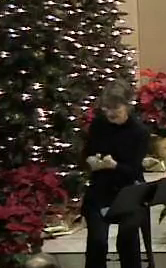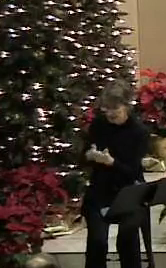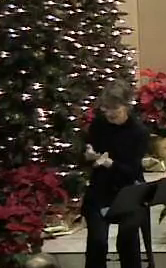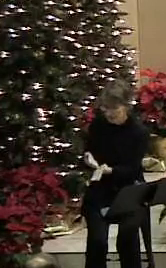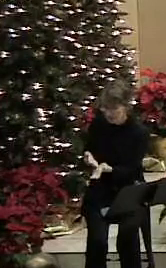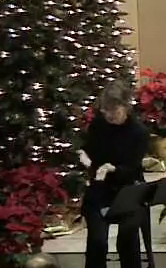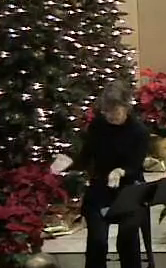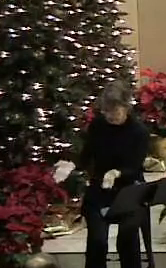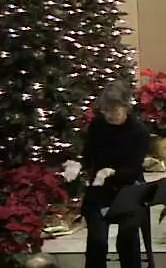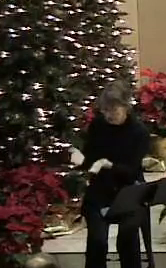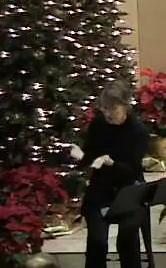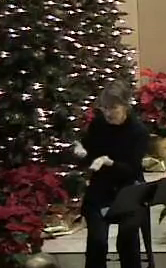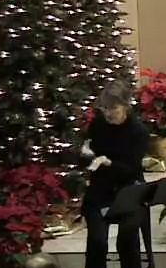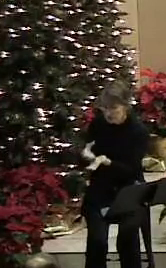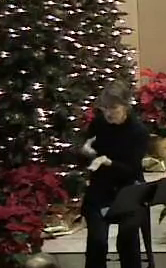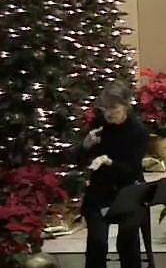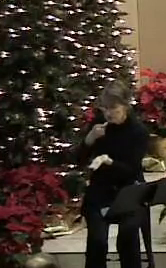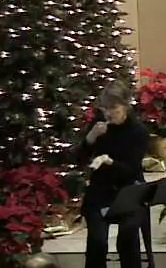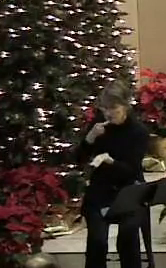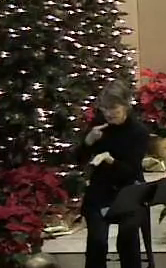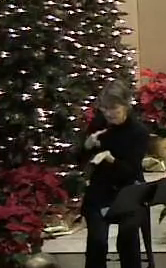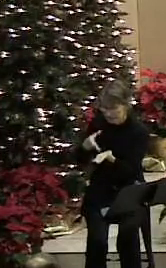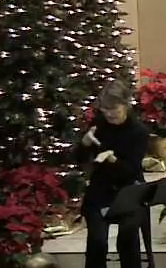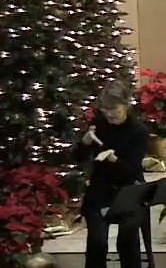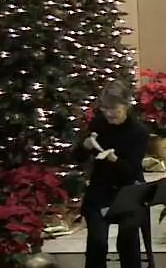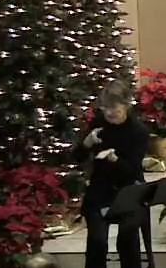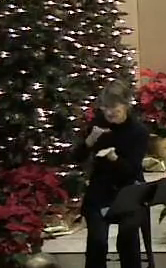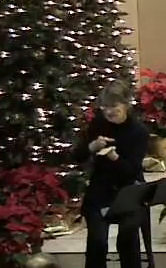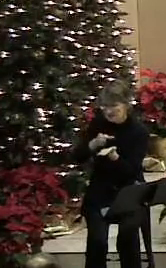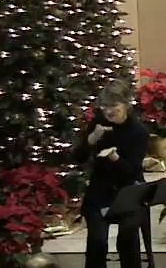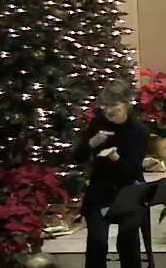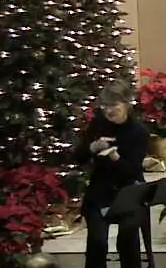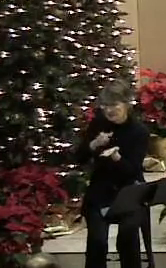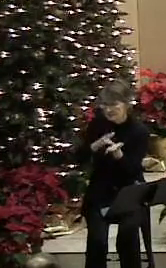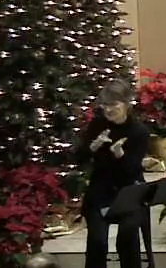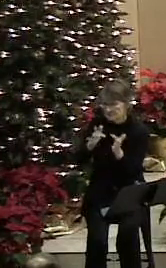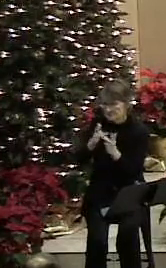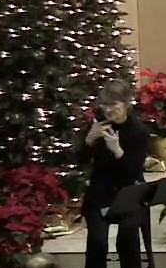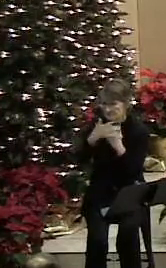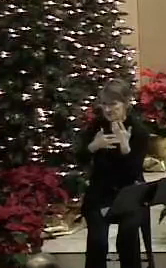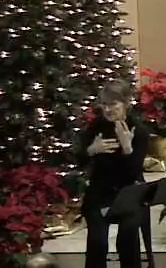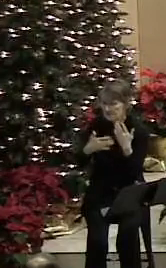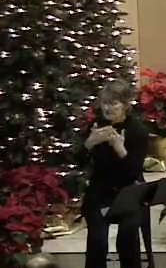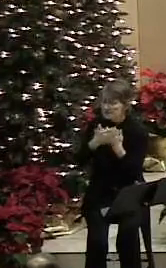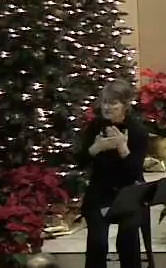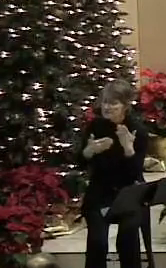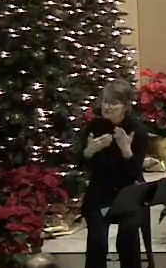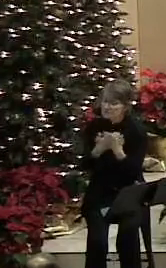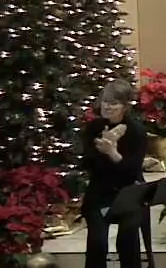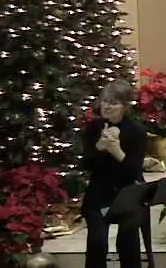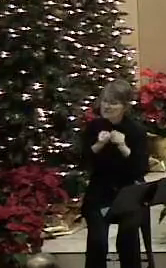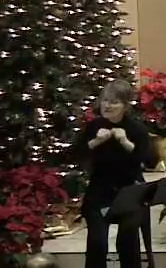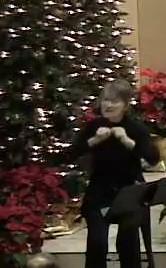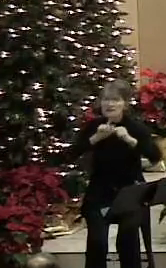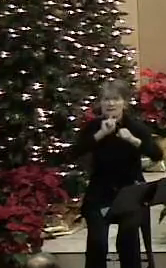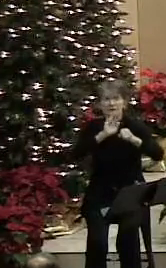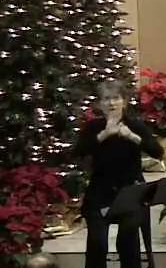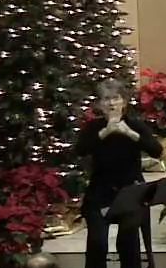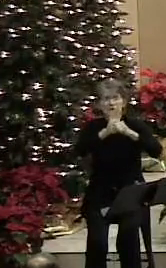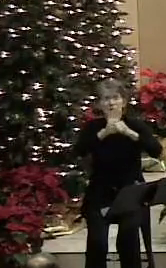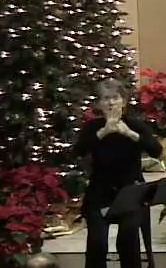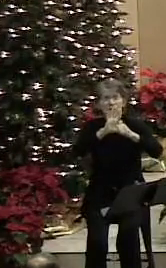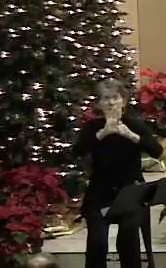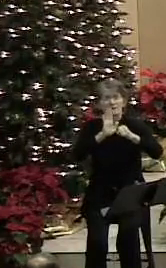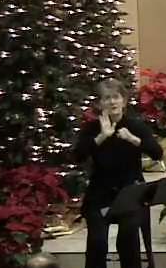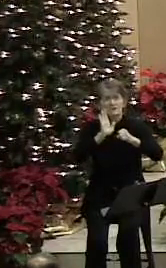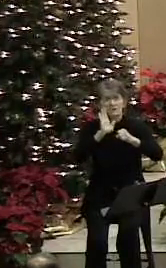"Take this, all of you, and drink from it, for this is the chalice of my blood, the blood of the new and eternal